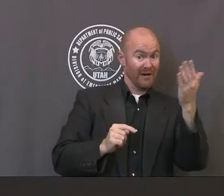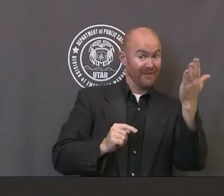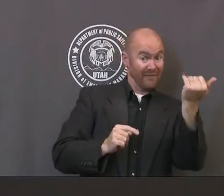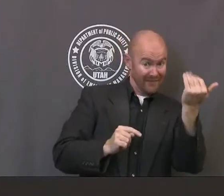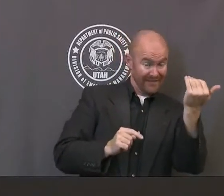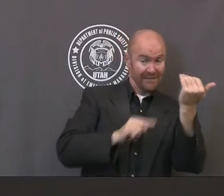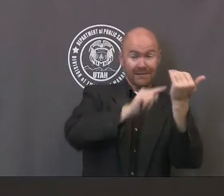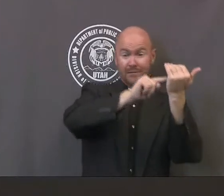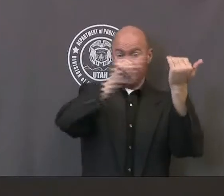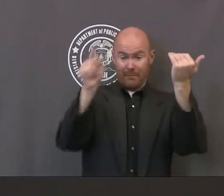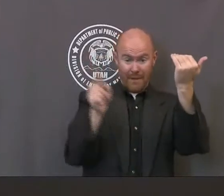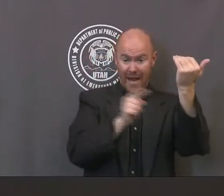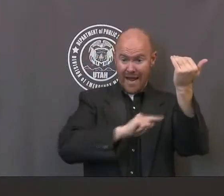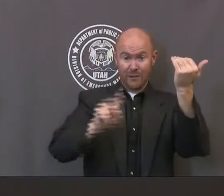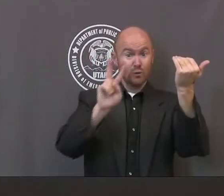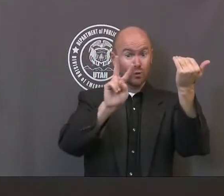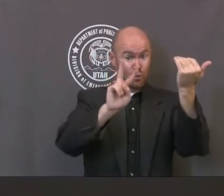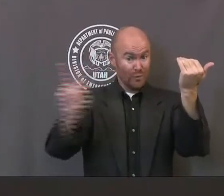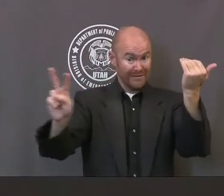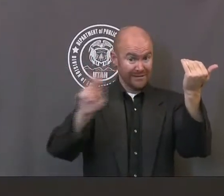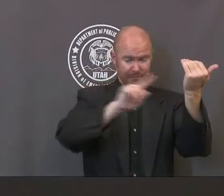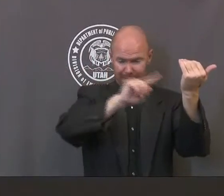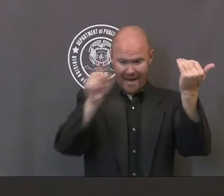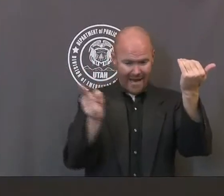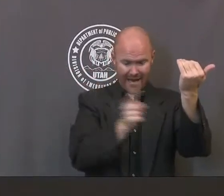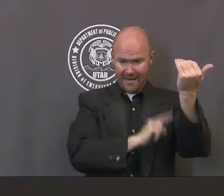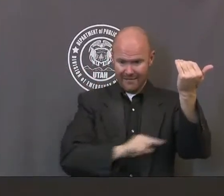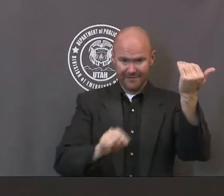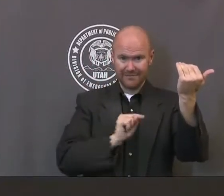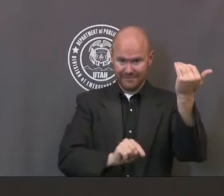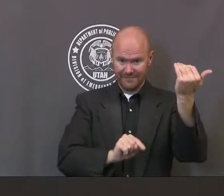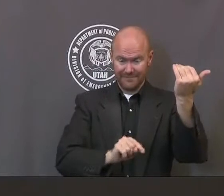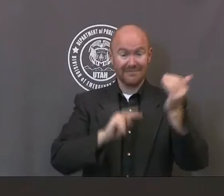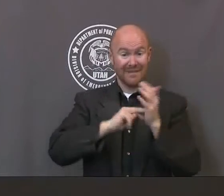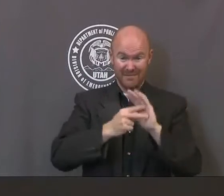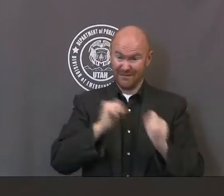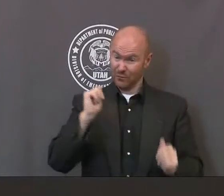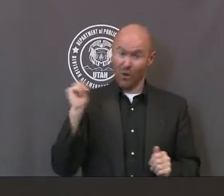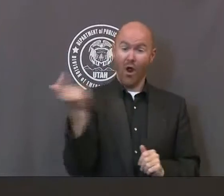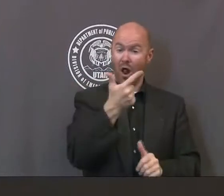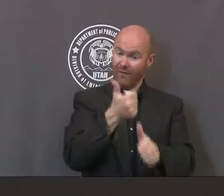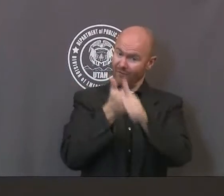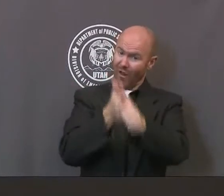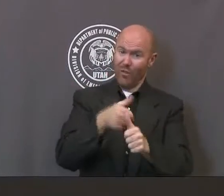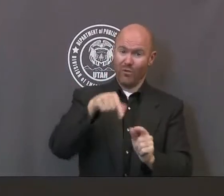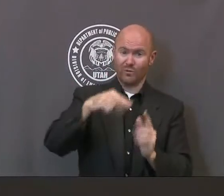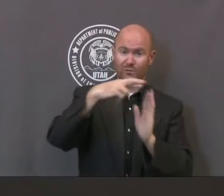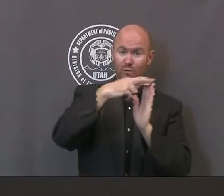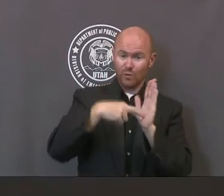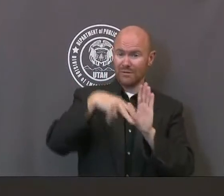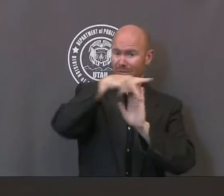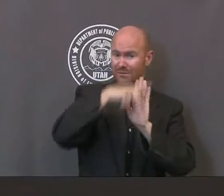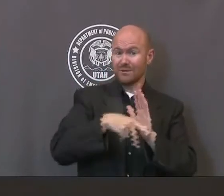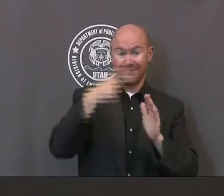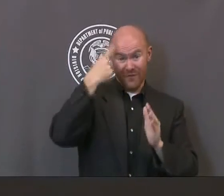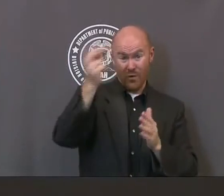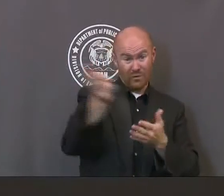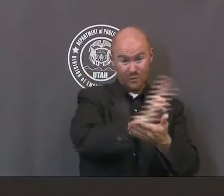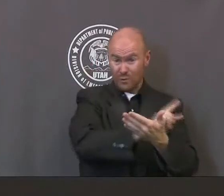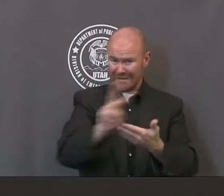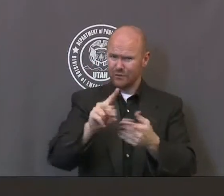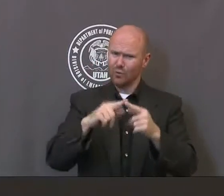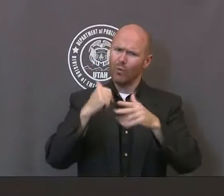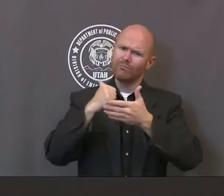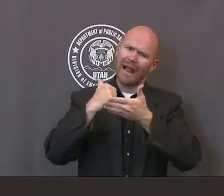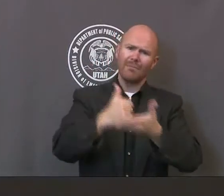through October 29th. Again, this is a all call, all hands on deck to make this change. And it